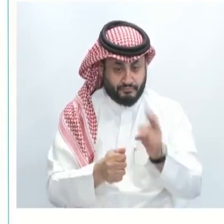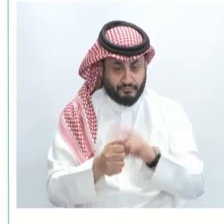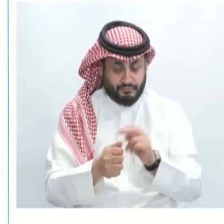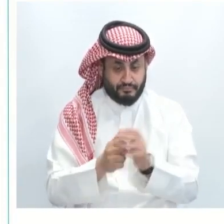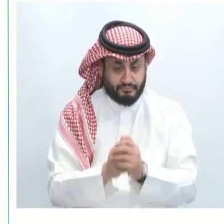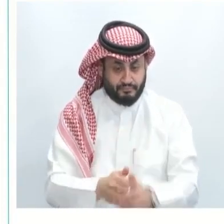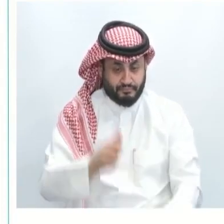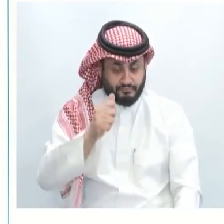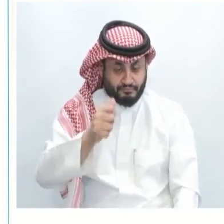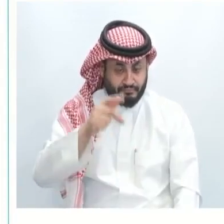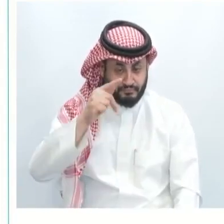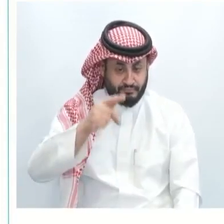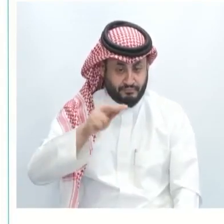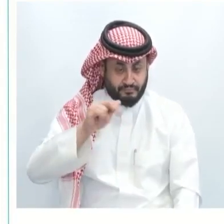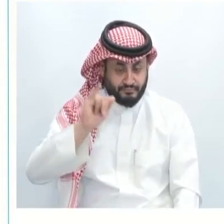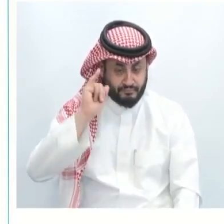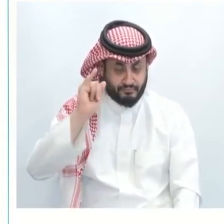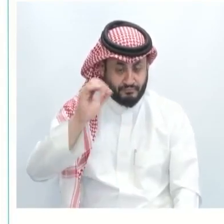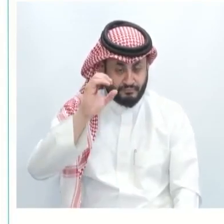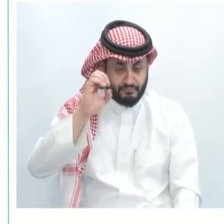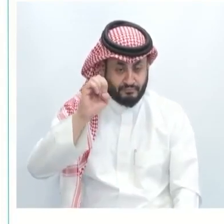me. Apricot.